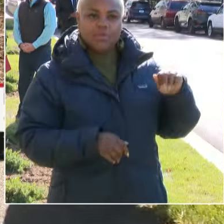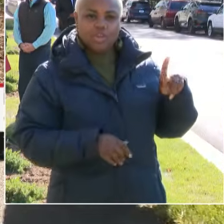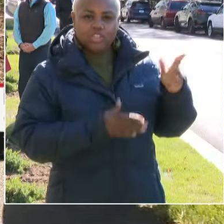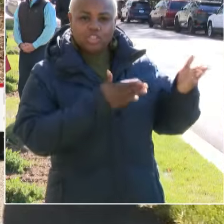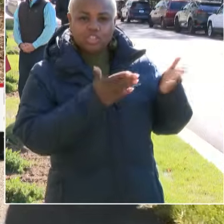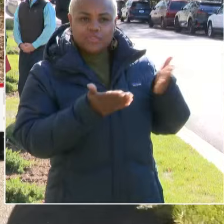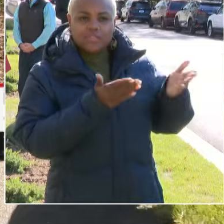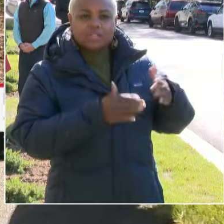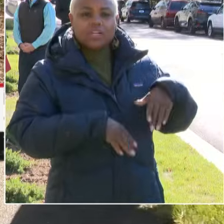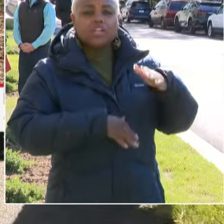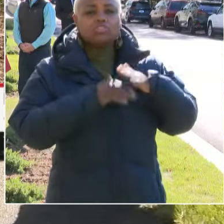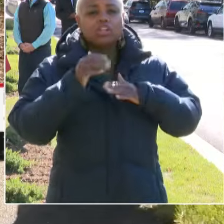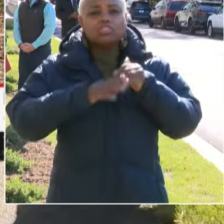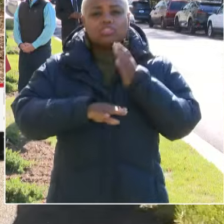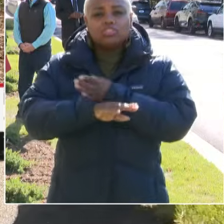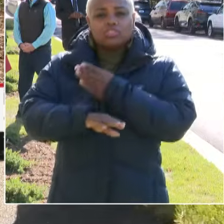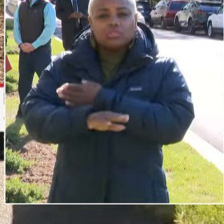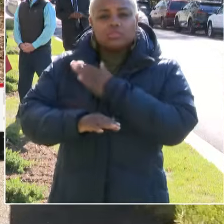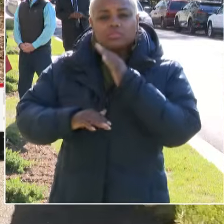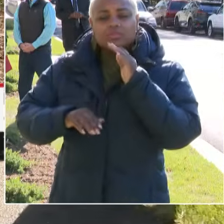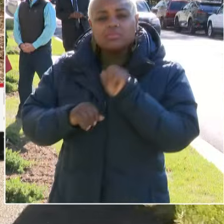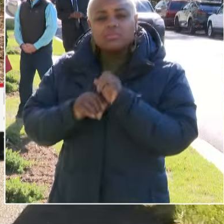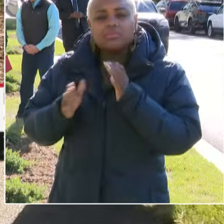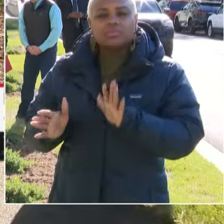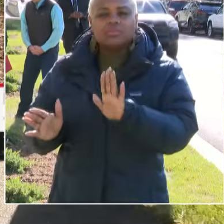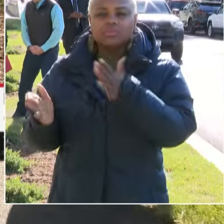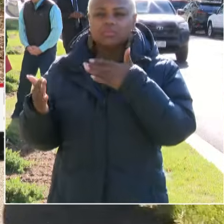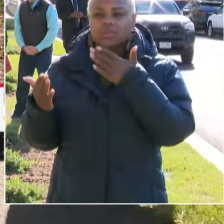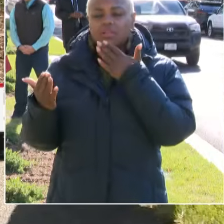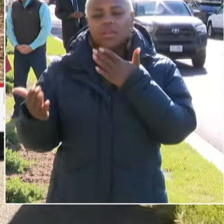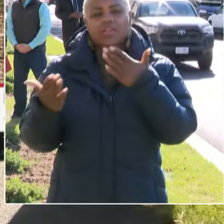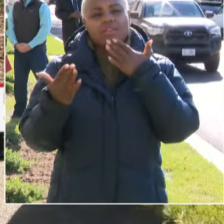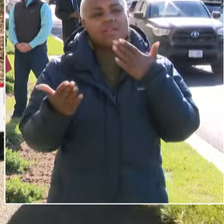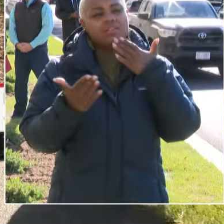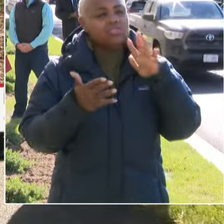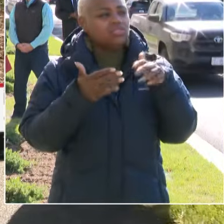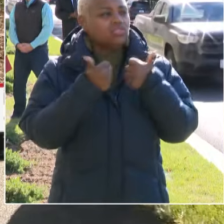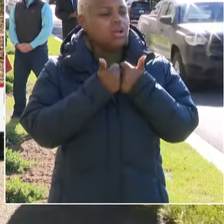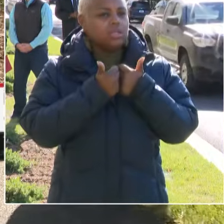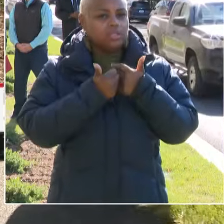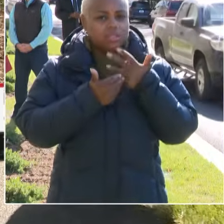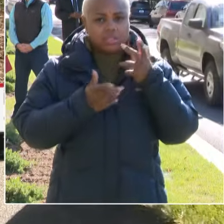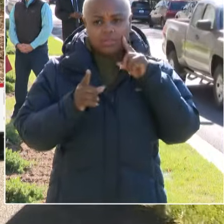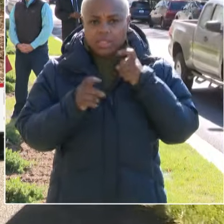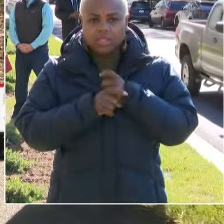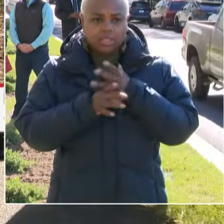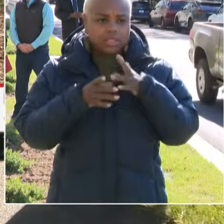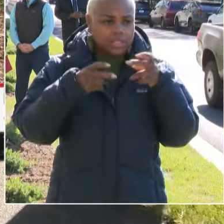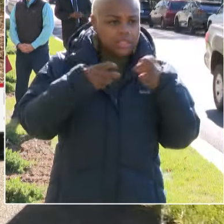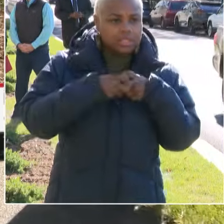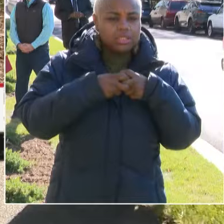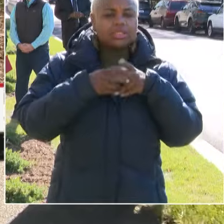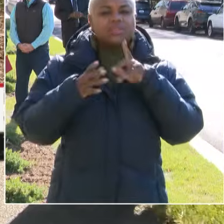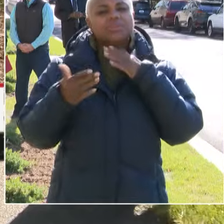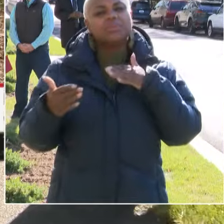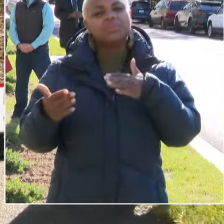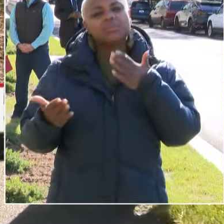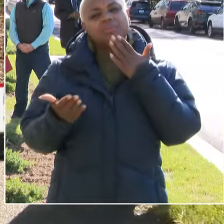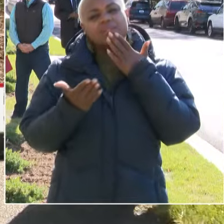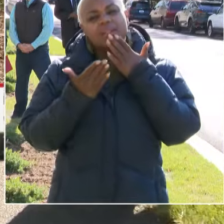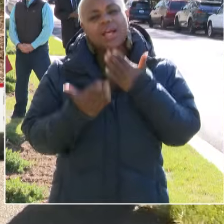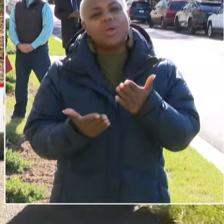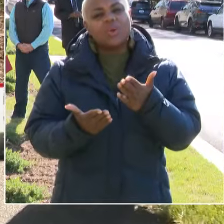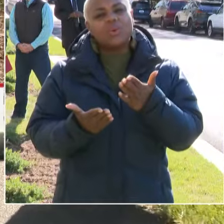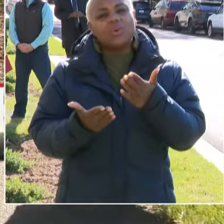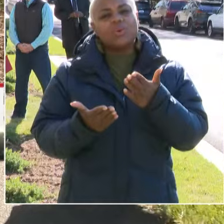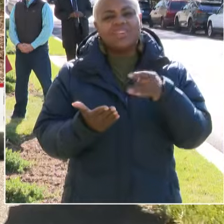brought this vision to life, often working through challenging conditions and complex coordination. We truly appreciate you. This trail belongs